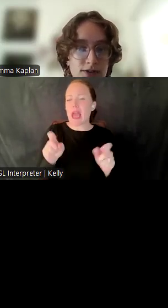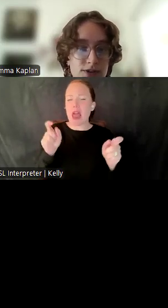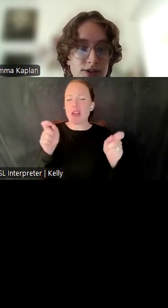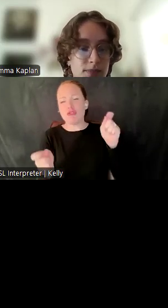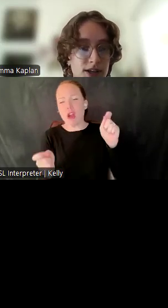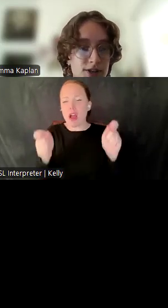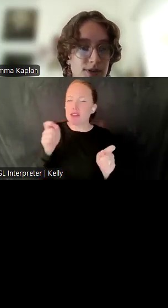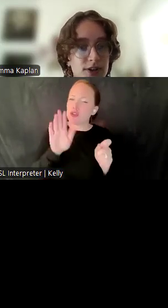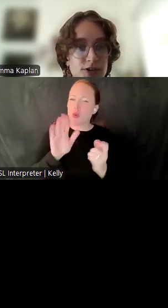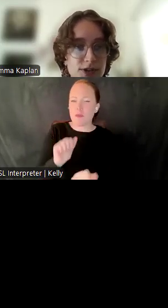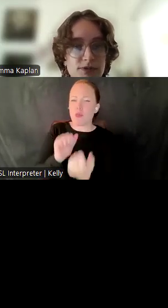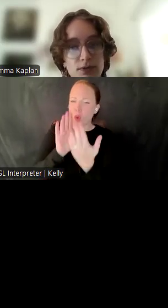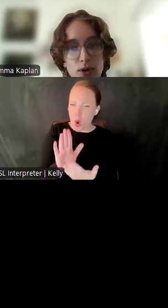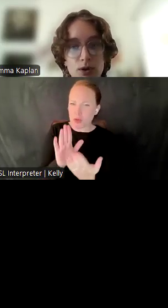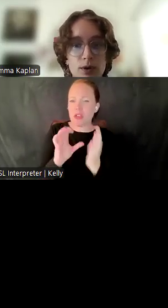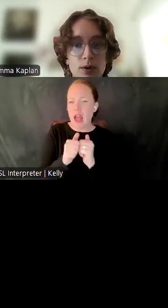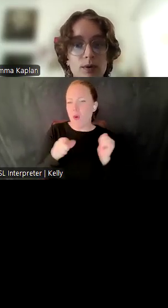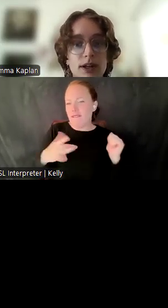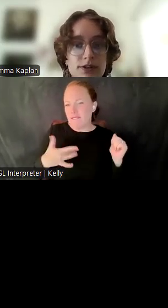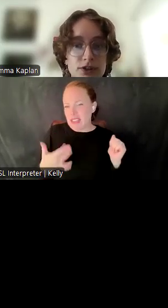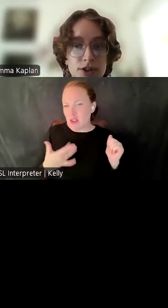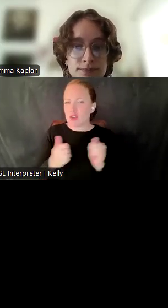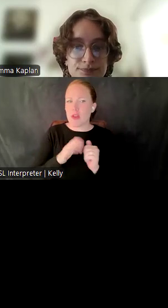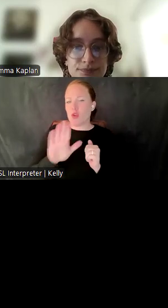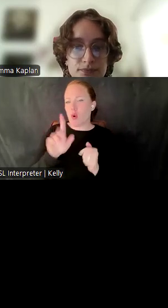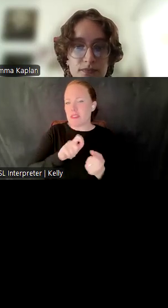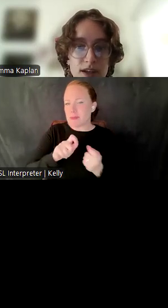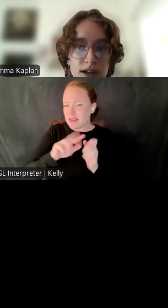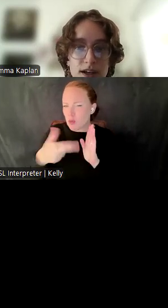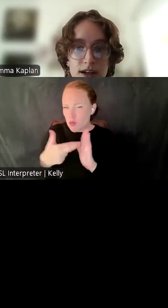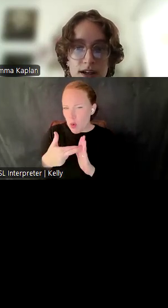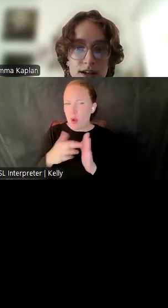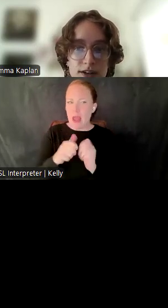these practices take place within your specific role or organization.